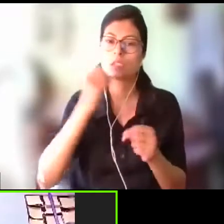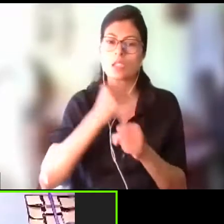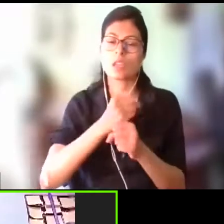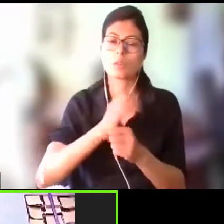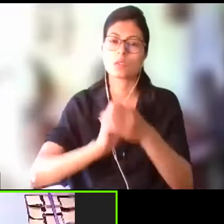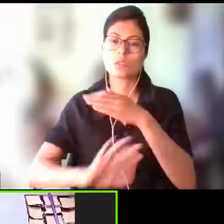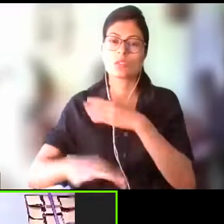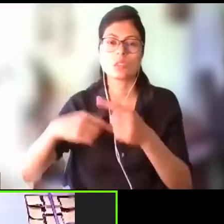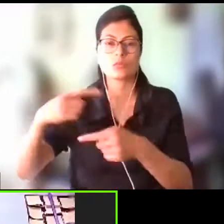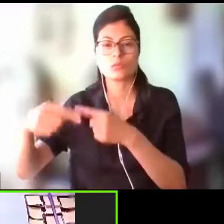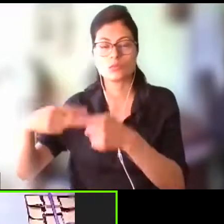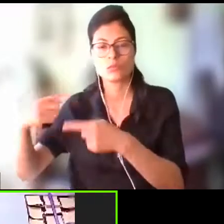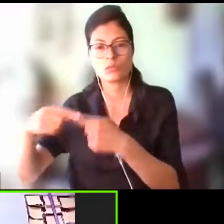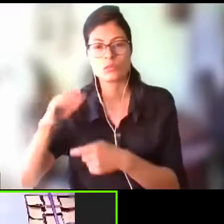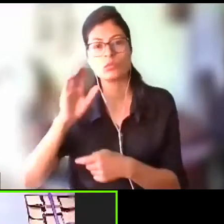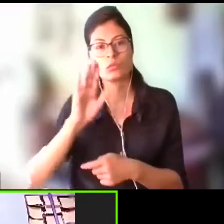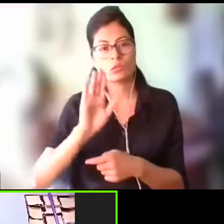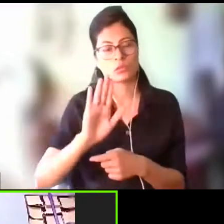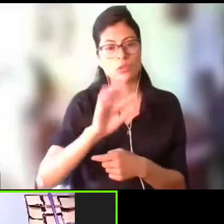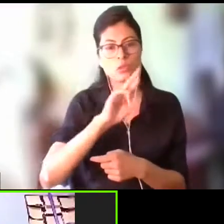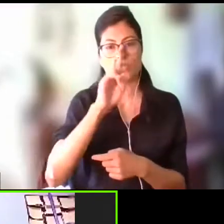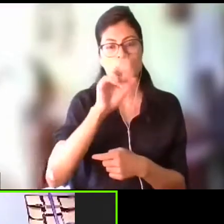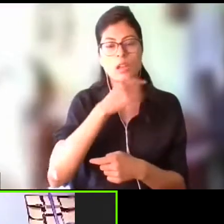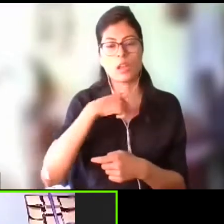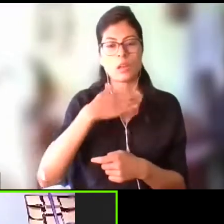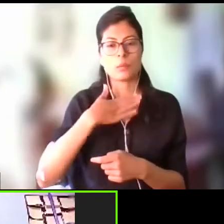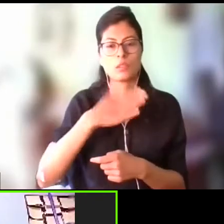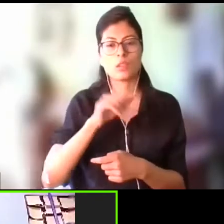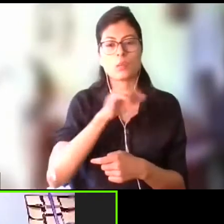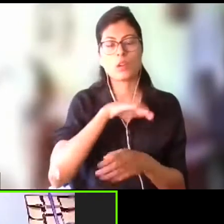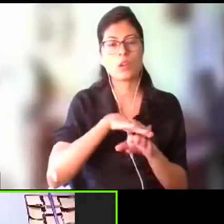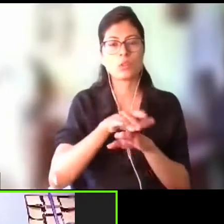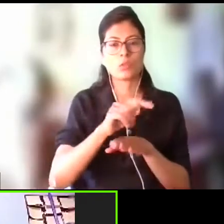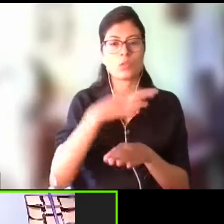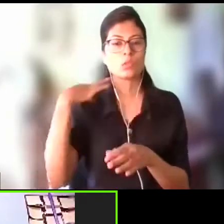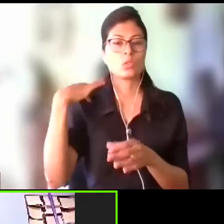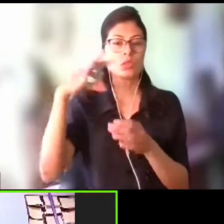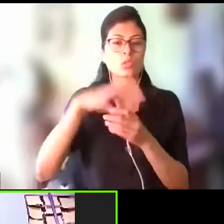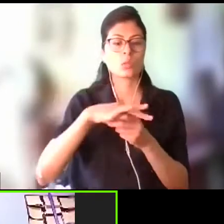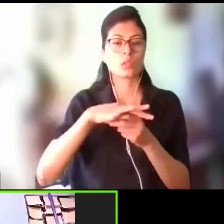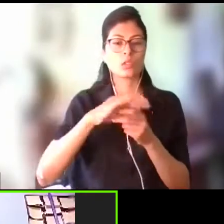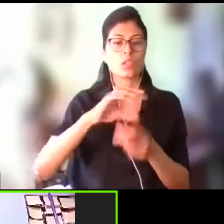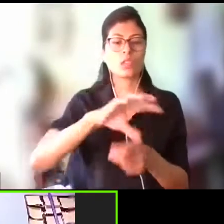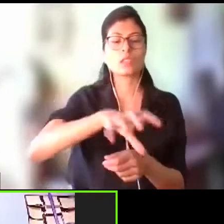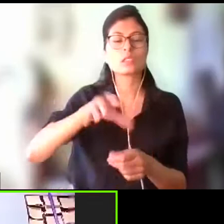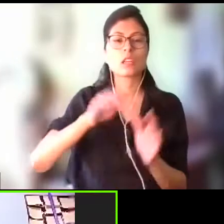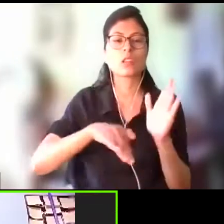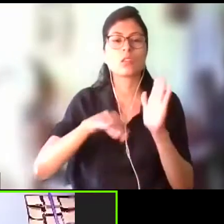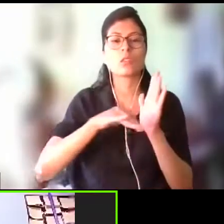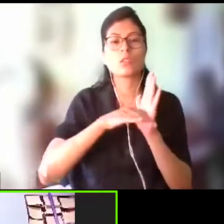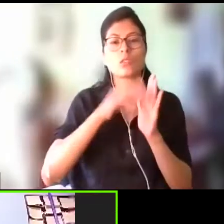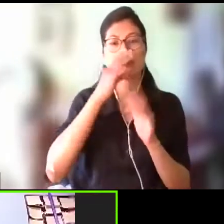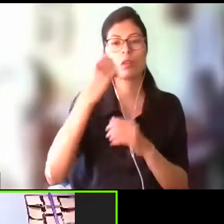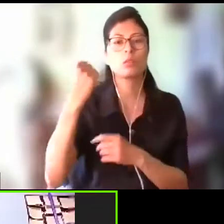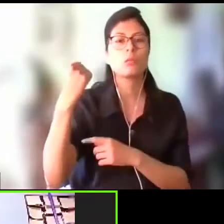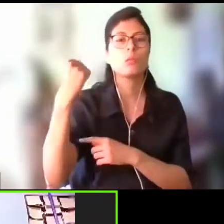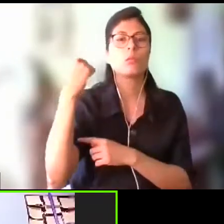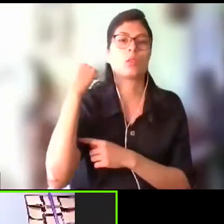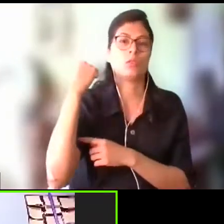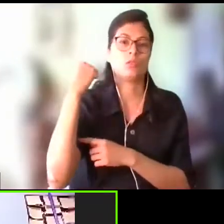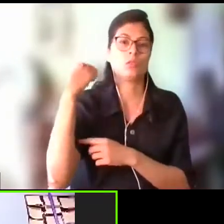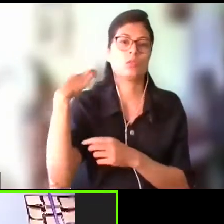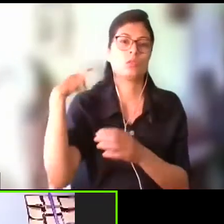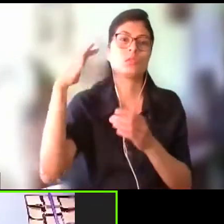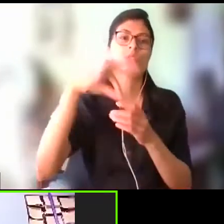effective because these women depend entirely on the forest for their survival. And prior to the zoning of the